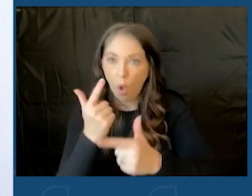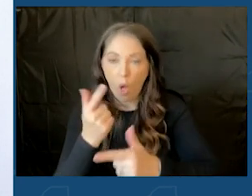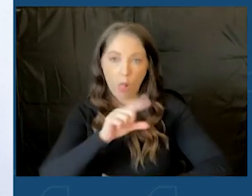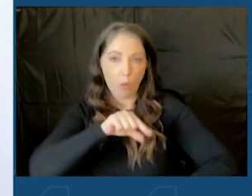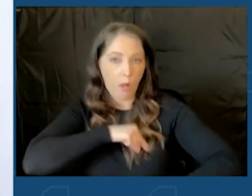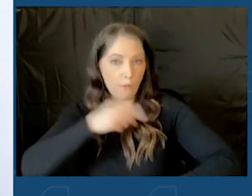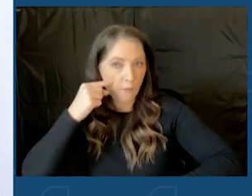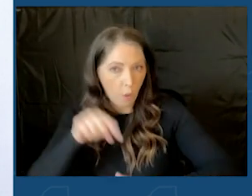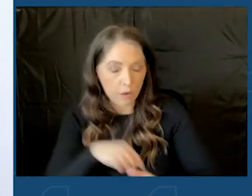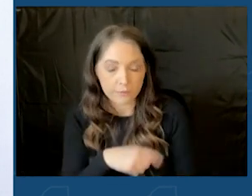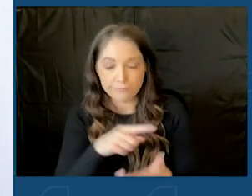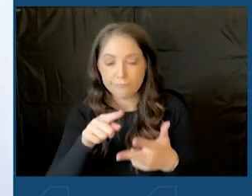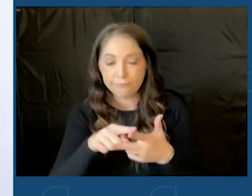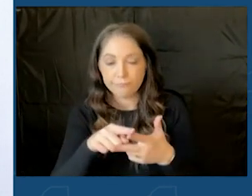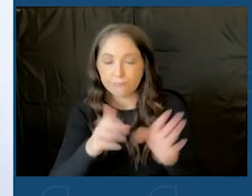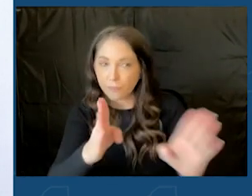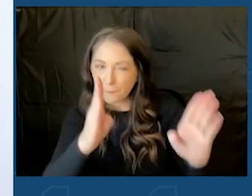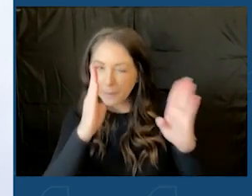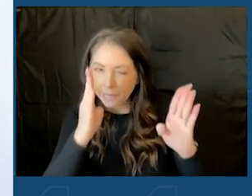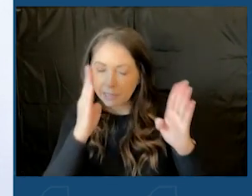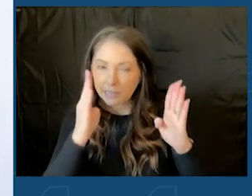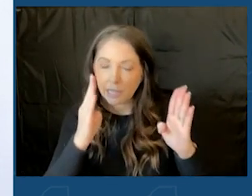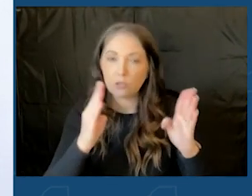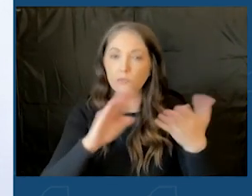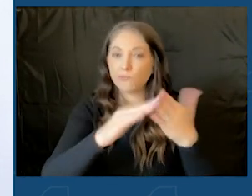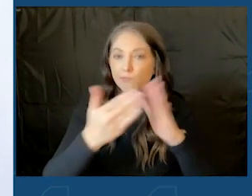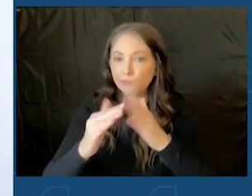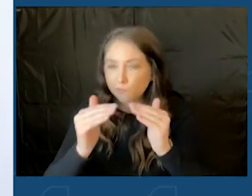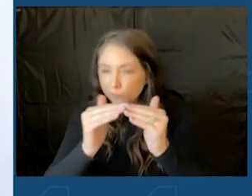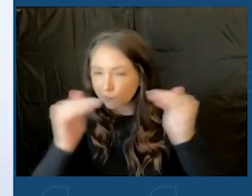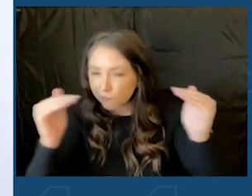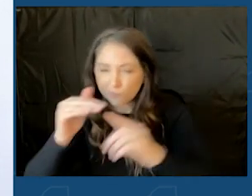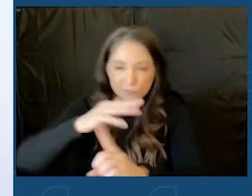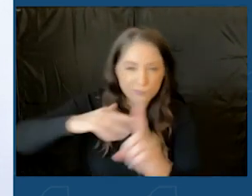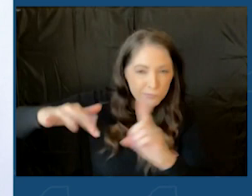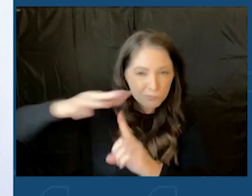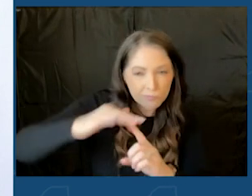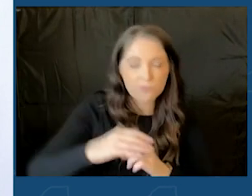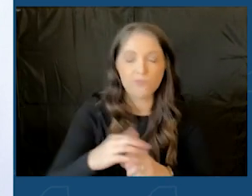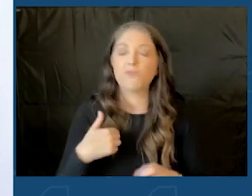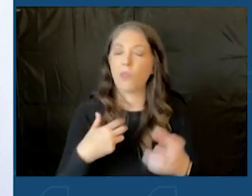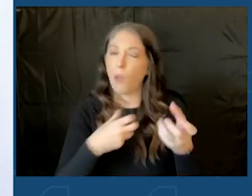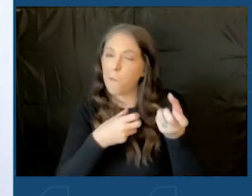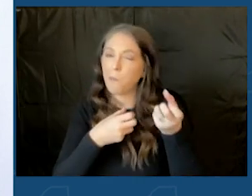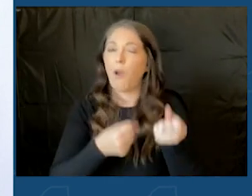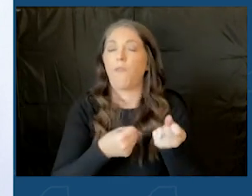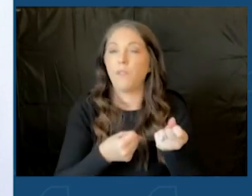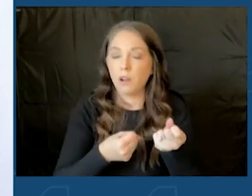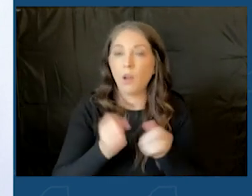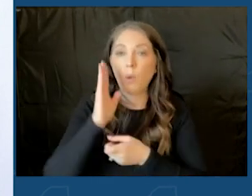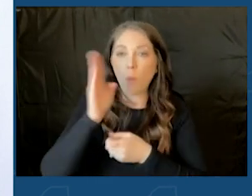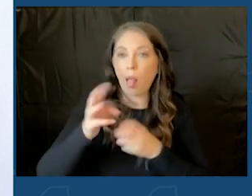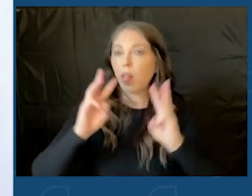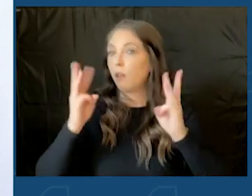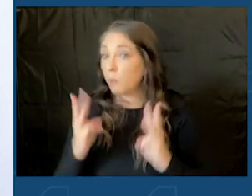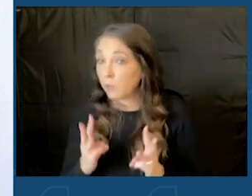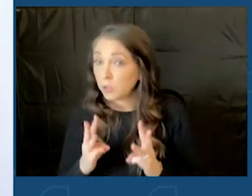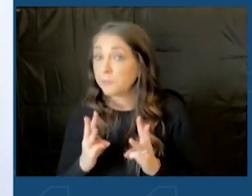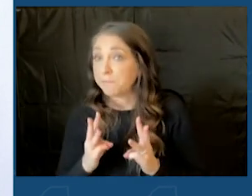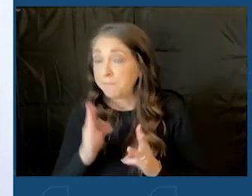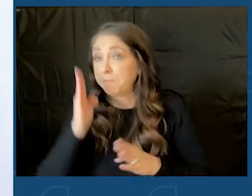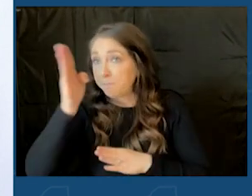for, paying attention to your context, I'm confident that we're going to be heading into a winter where we